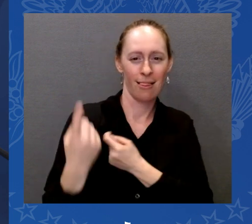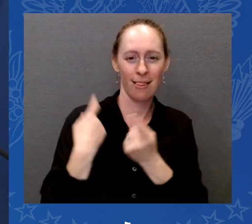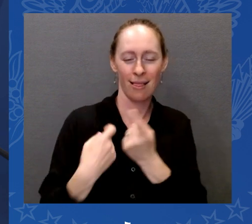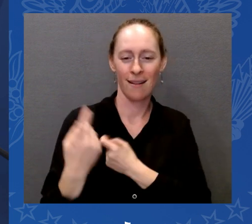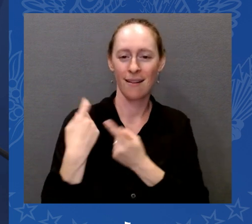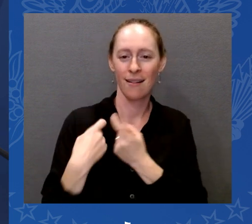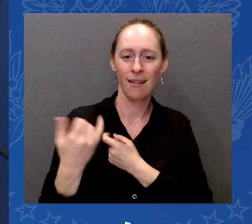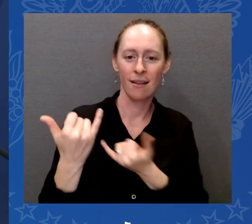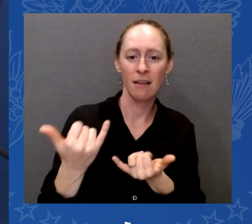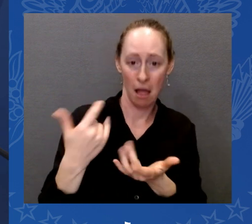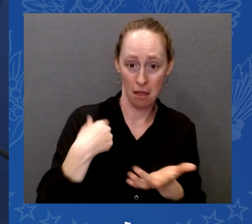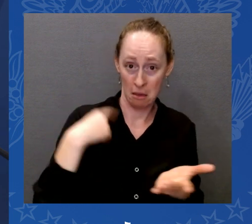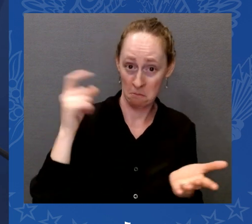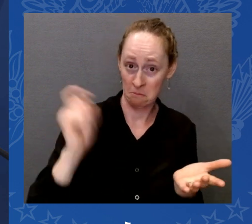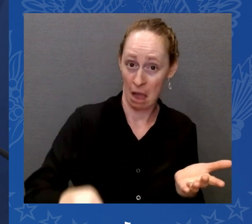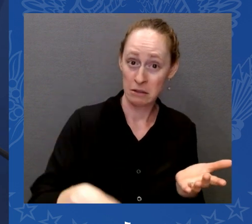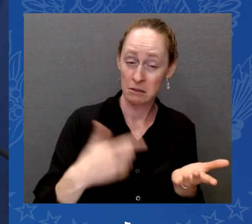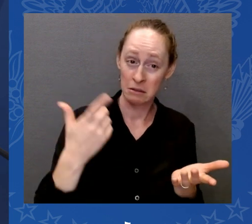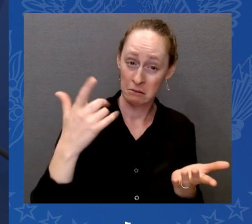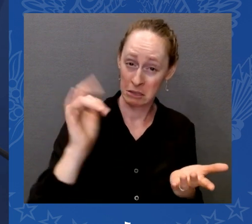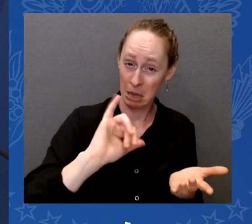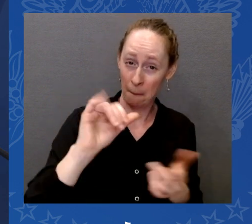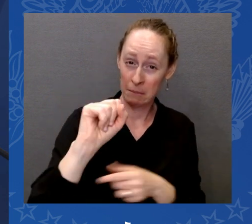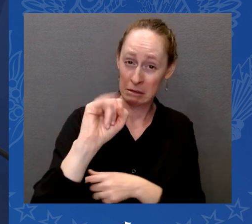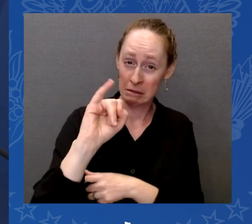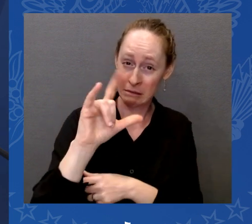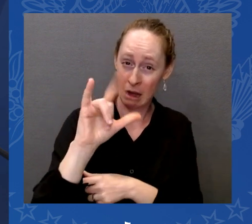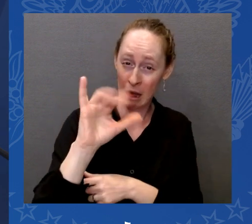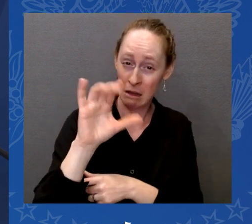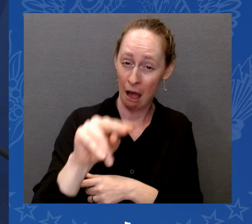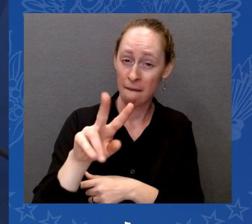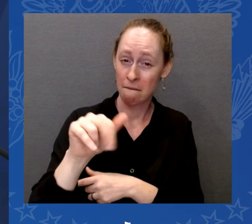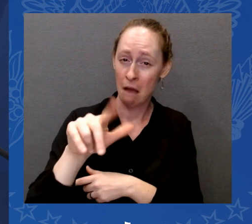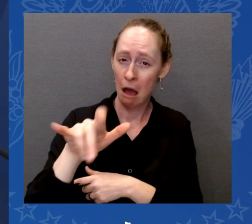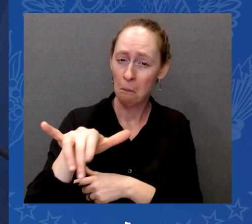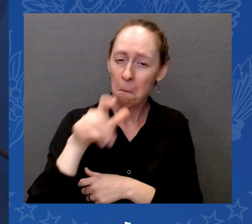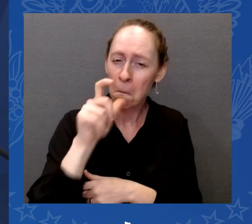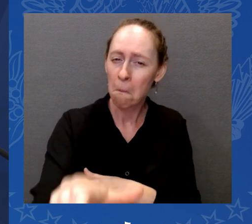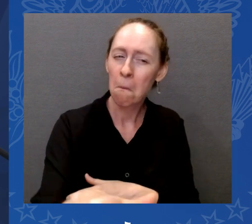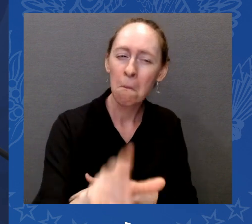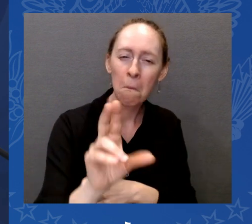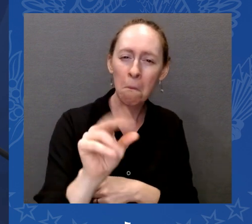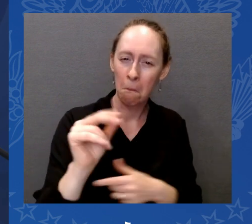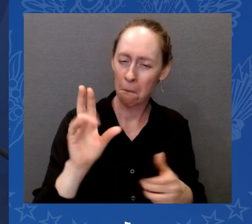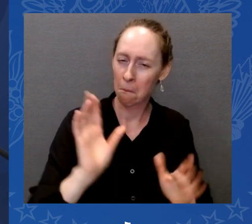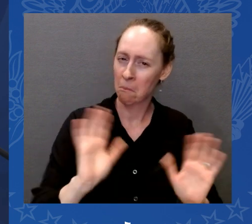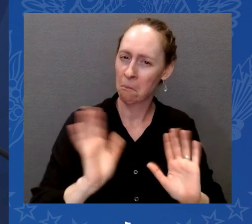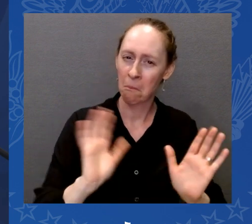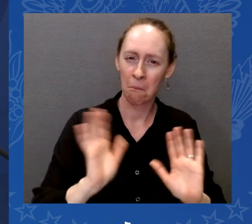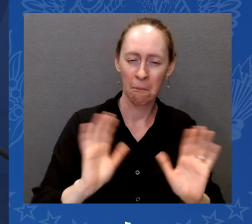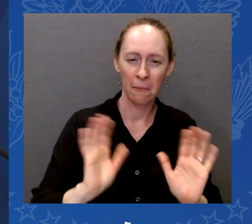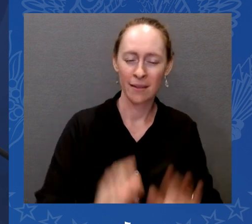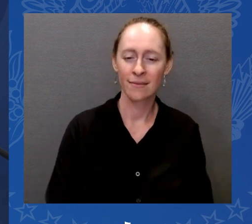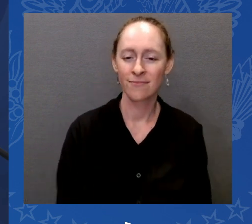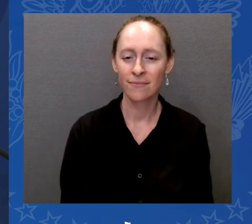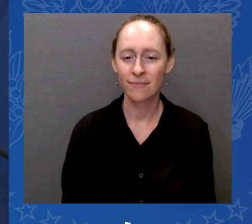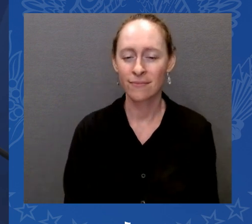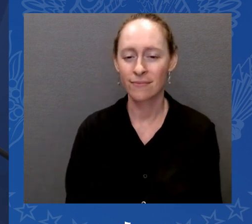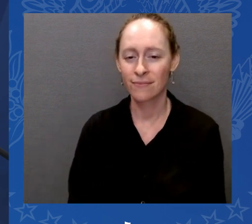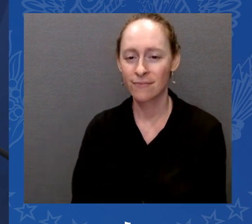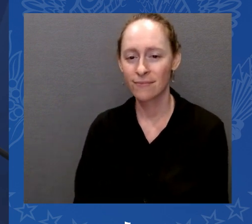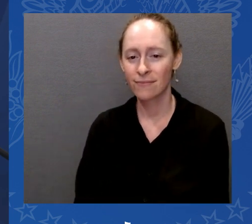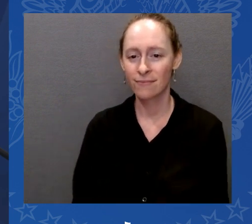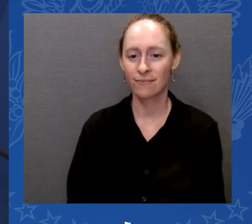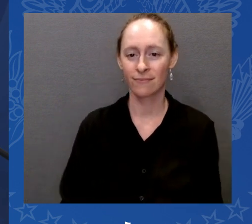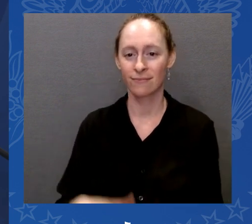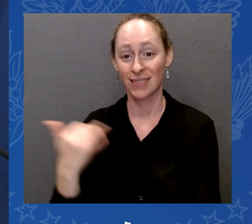North Carolina. This is not just CHIPS corridor. This is CHIPS country. This is New York State, and we're going to build it